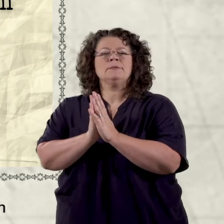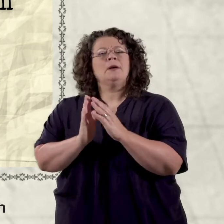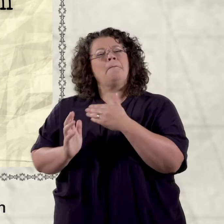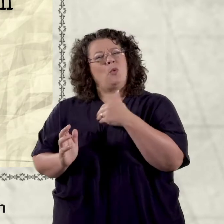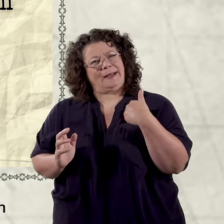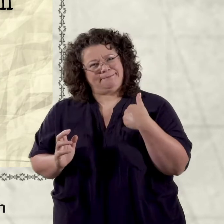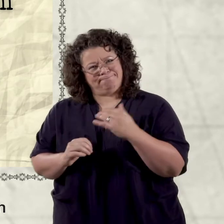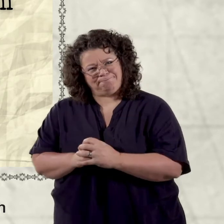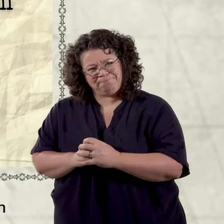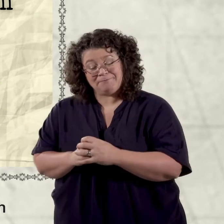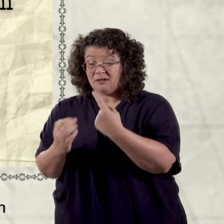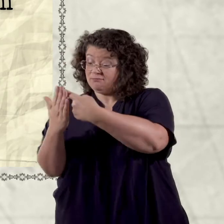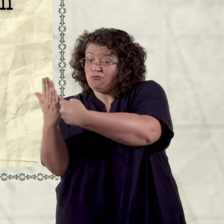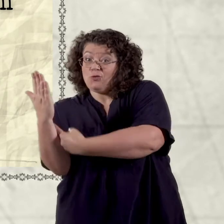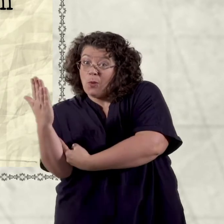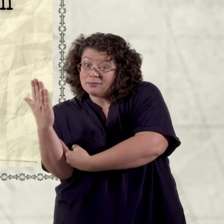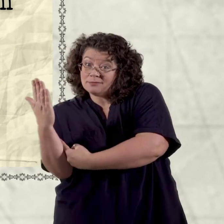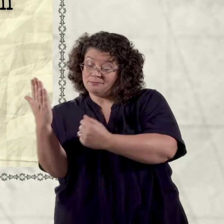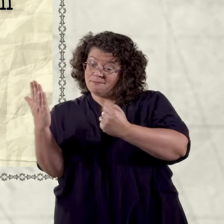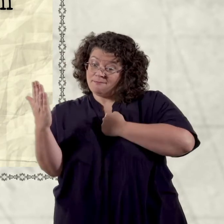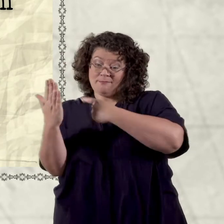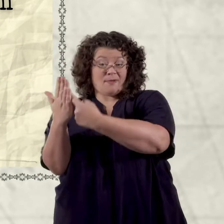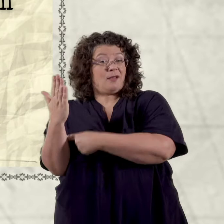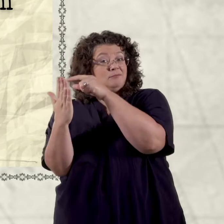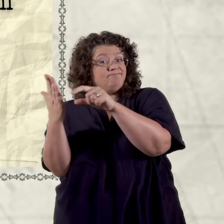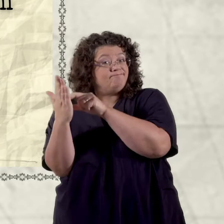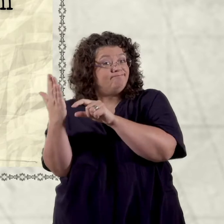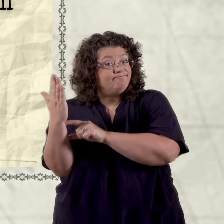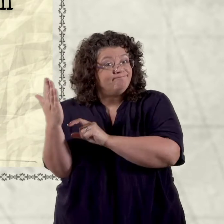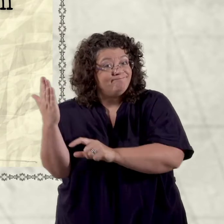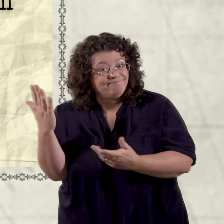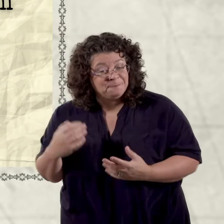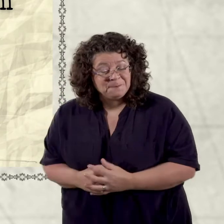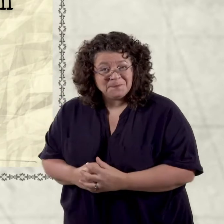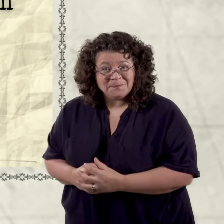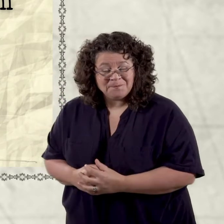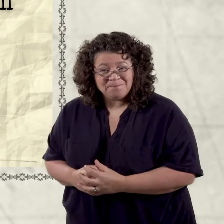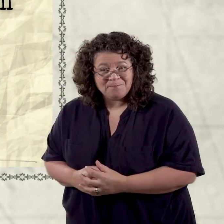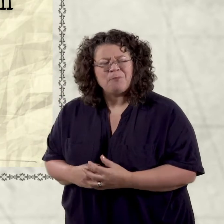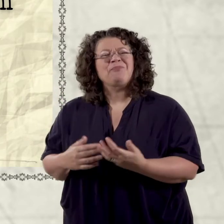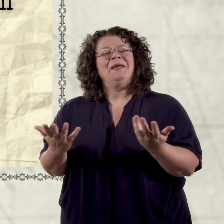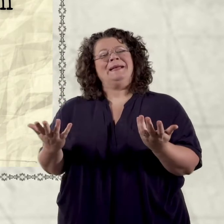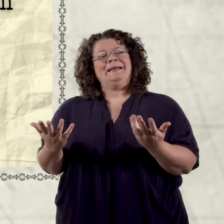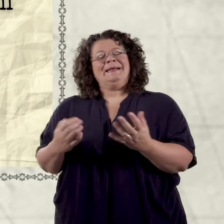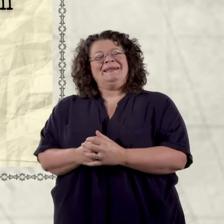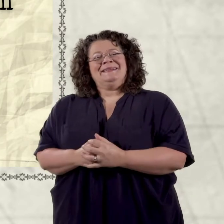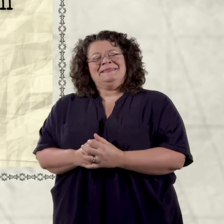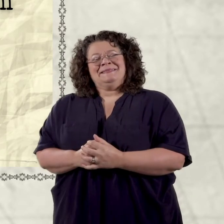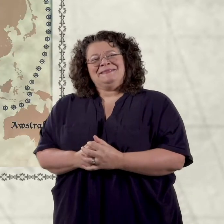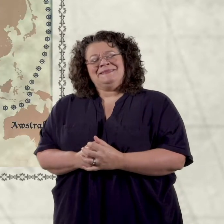morning. And those are my articles, my rules.